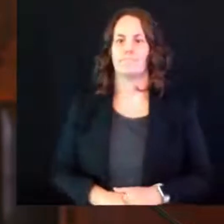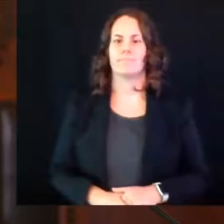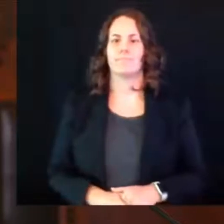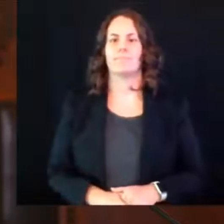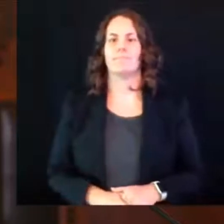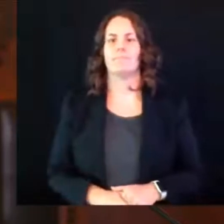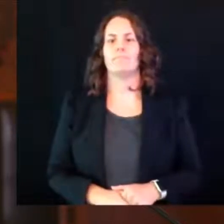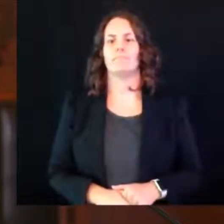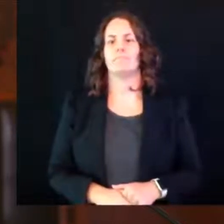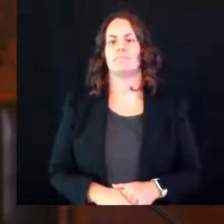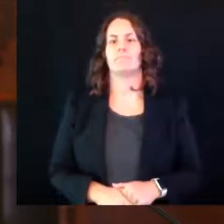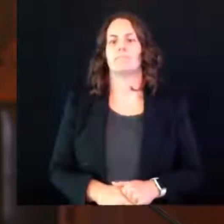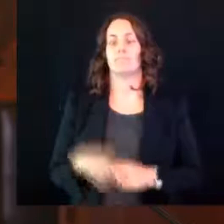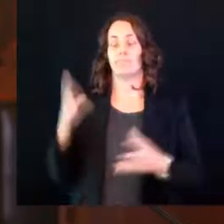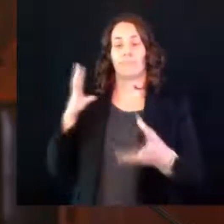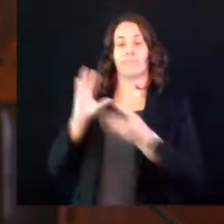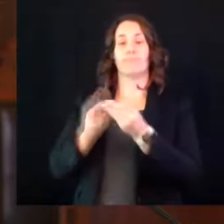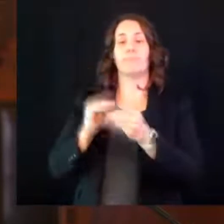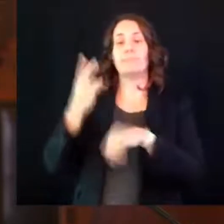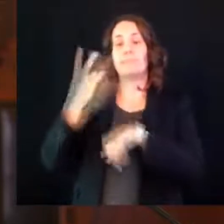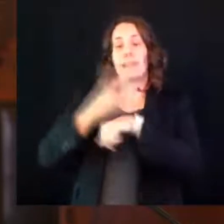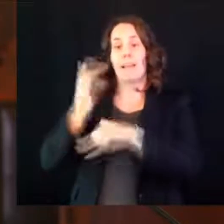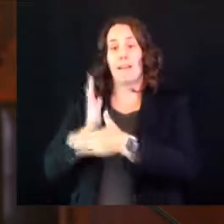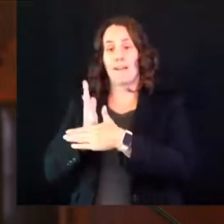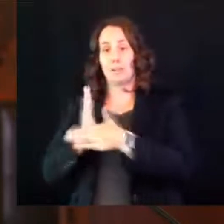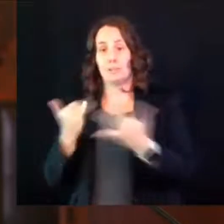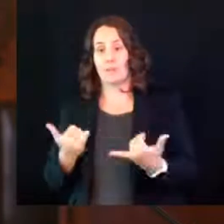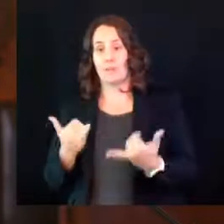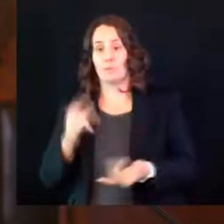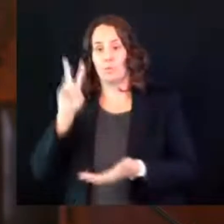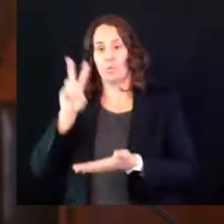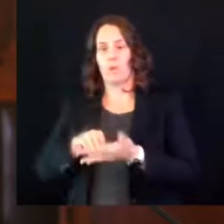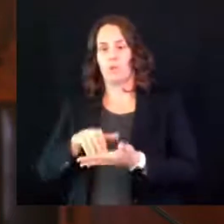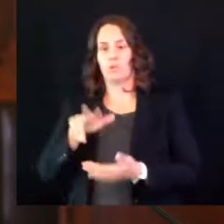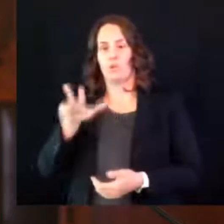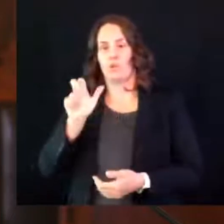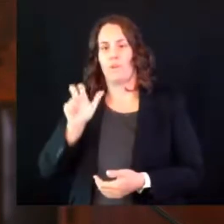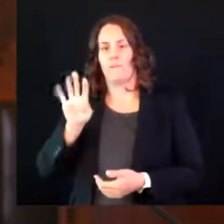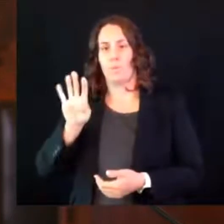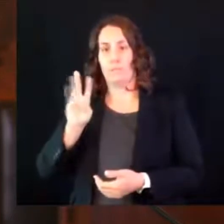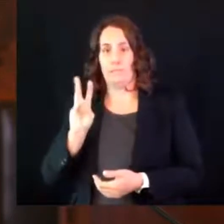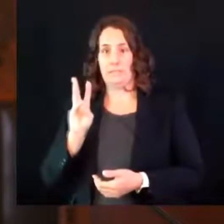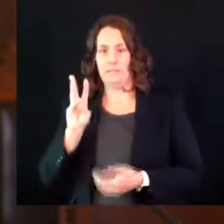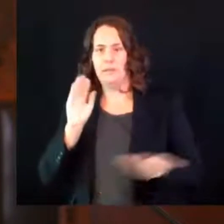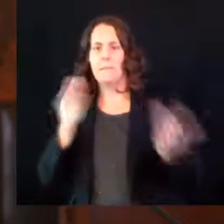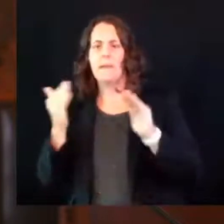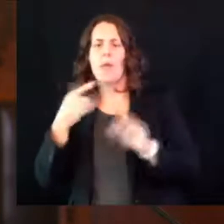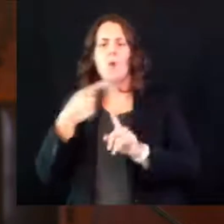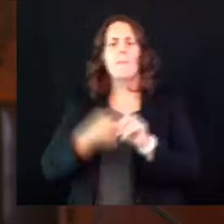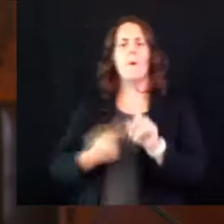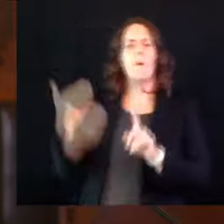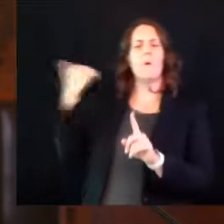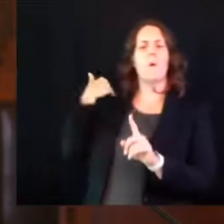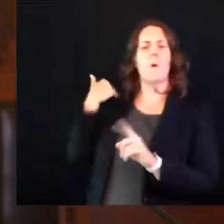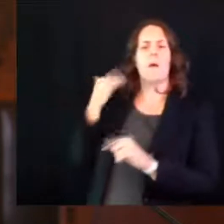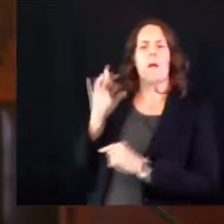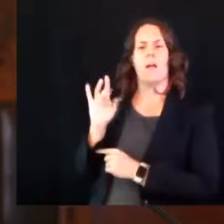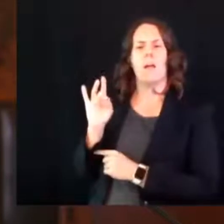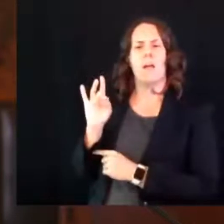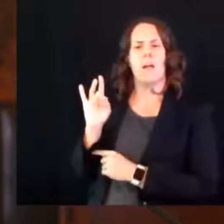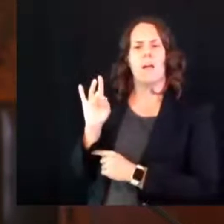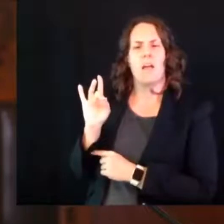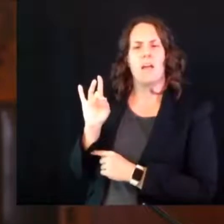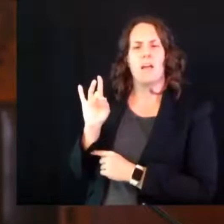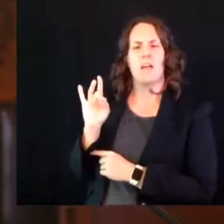2,346, up from 836 1 month ago. We're seeing increased COVID-19 hospitalizations across the